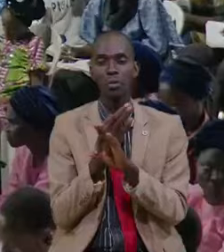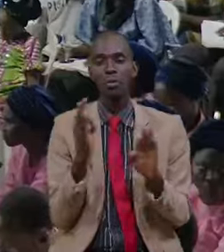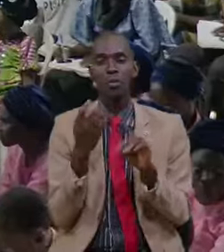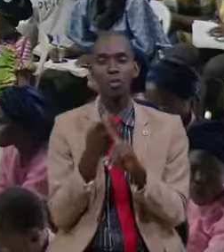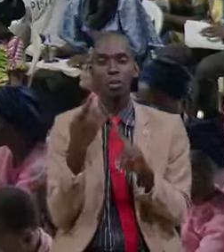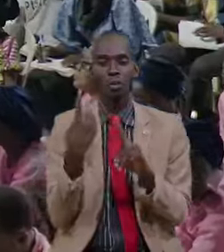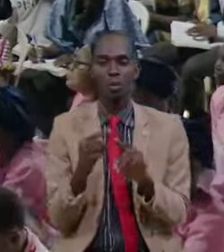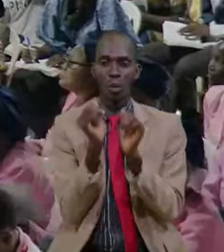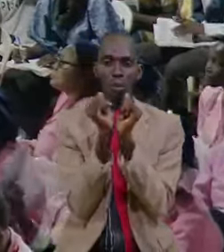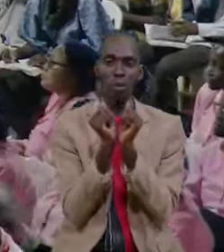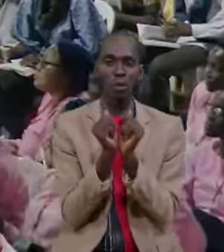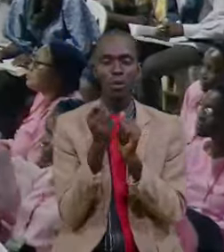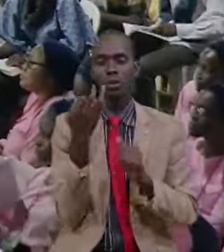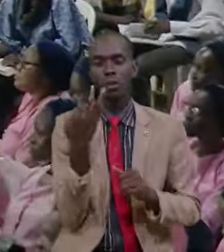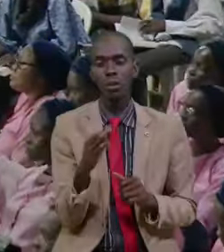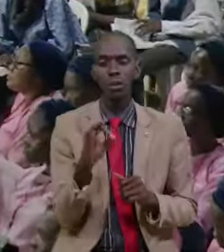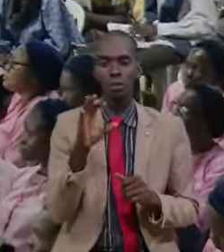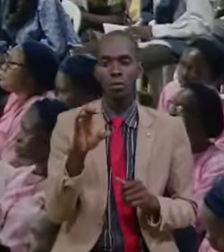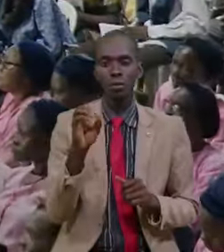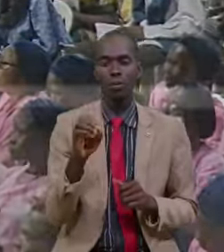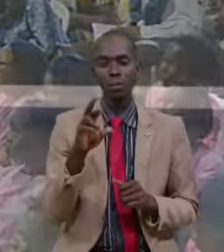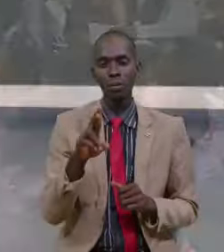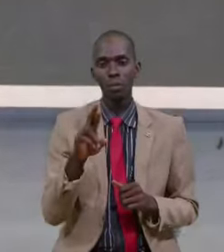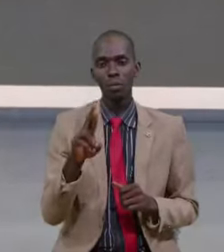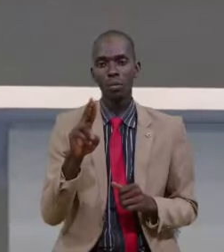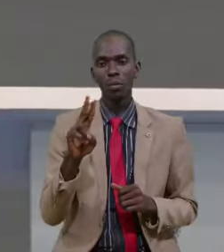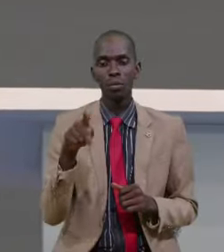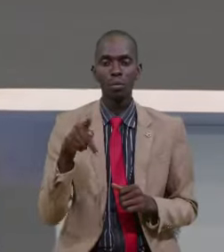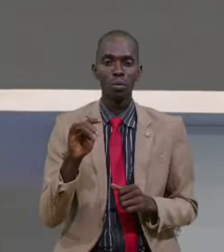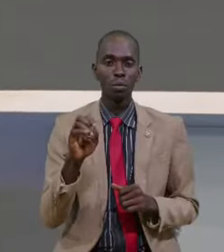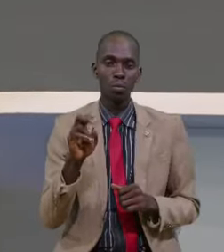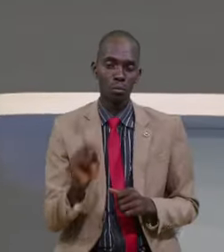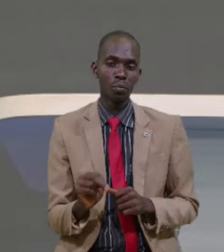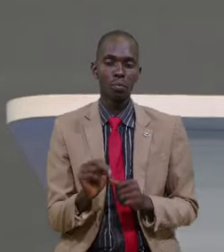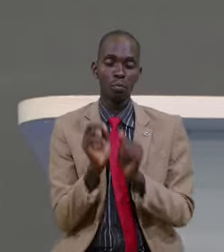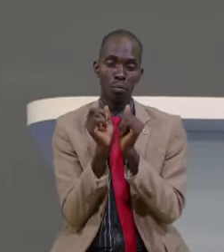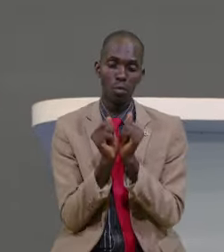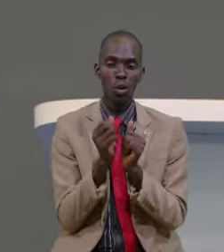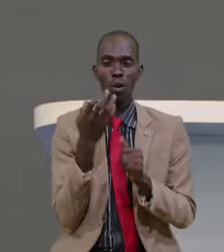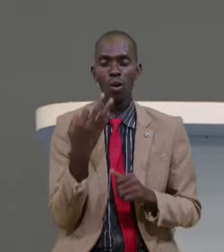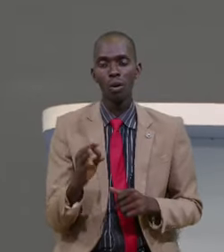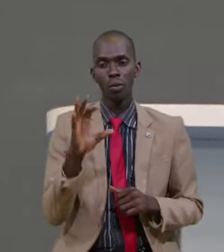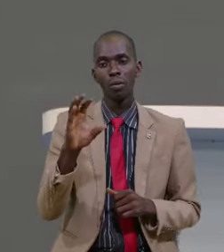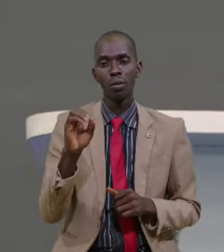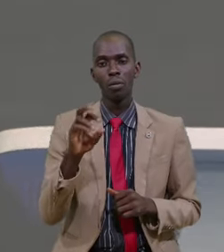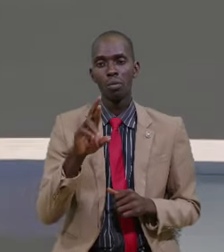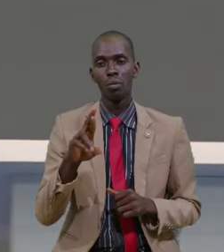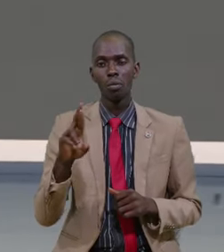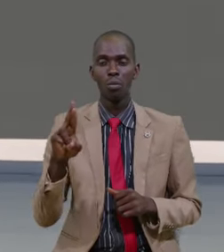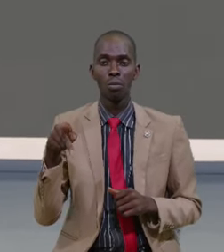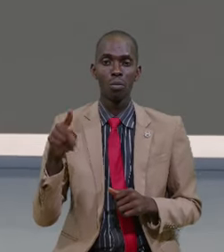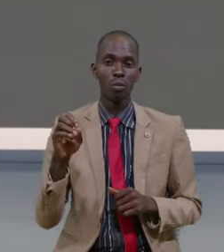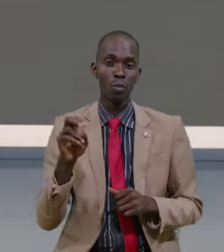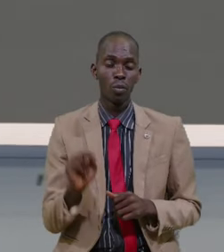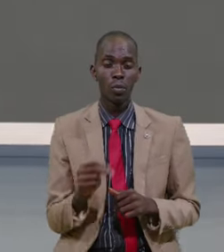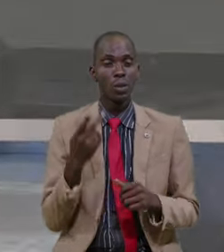from the bondage of corruption. Bondage of corruption. It says